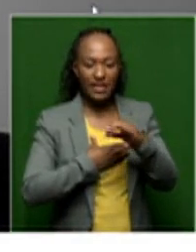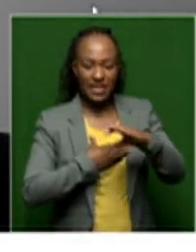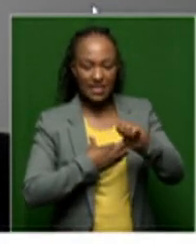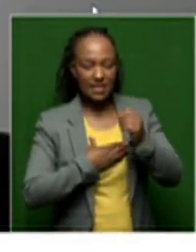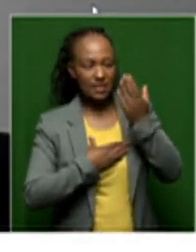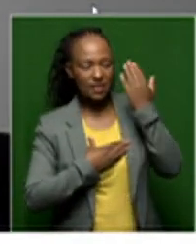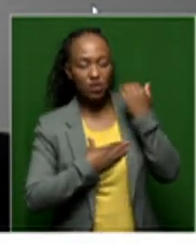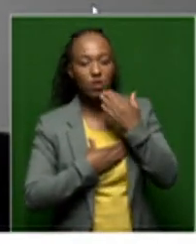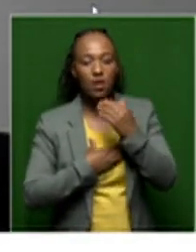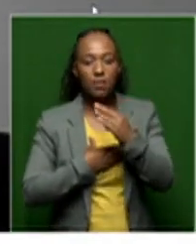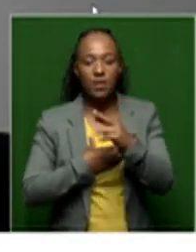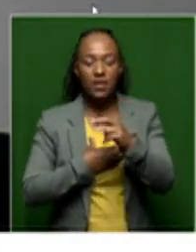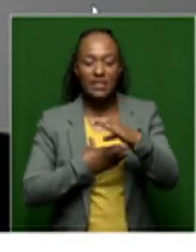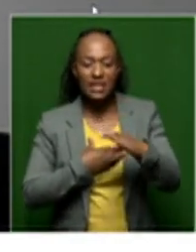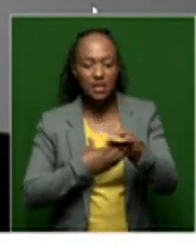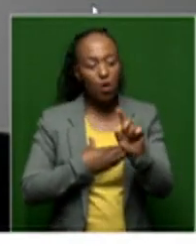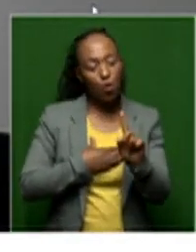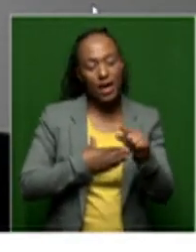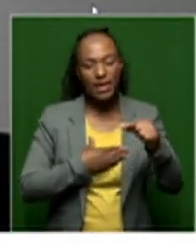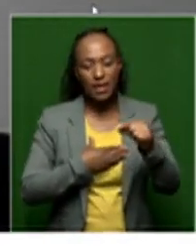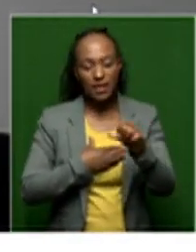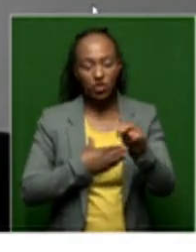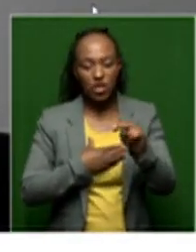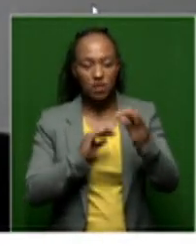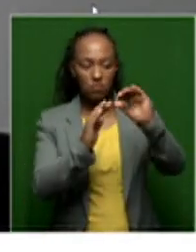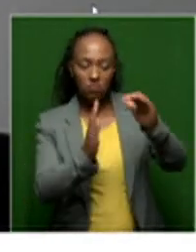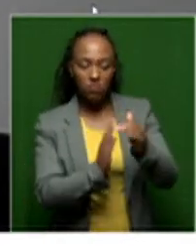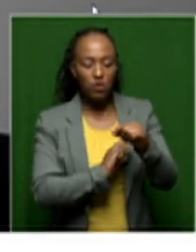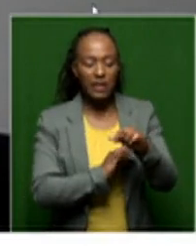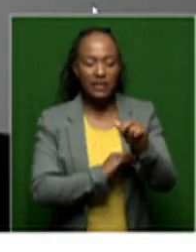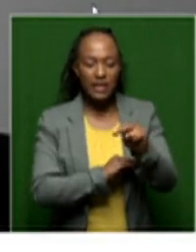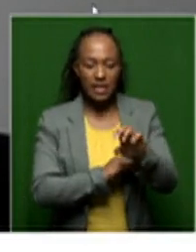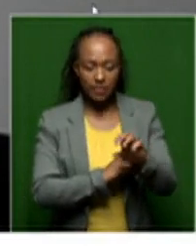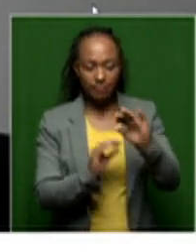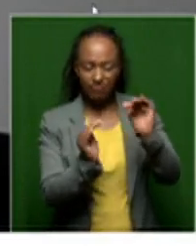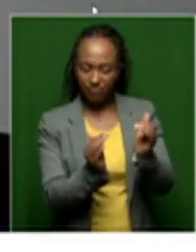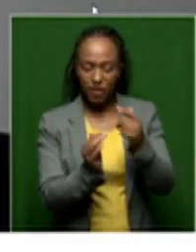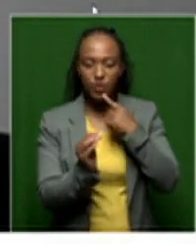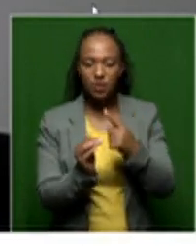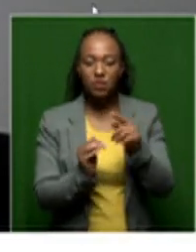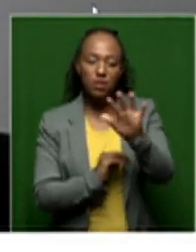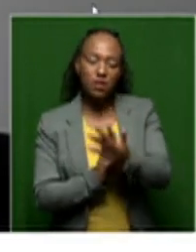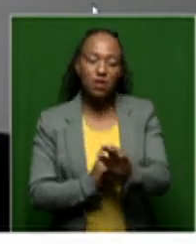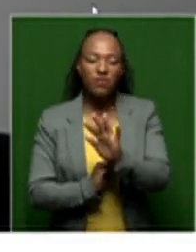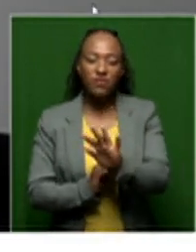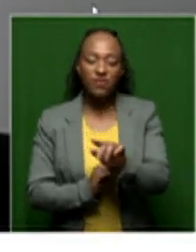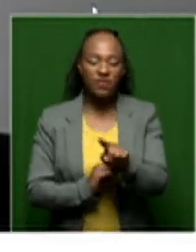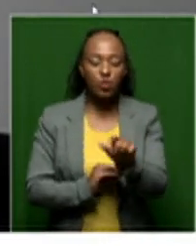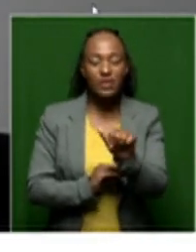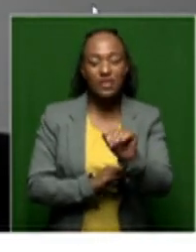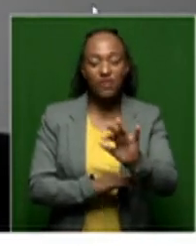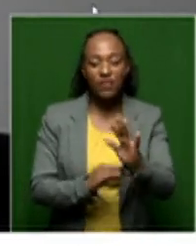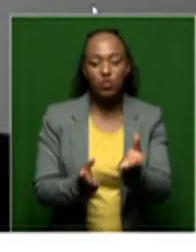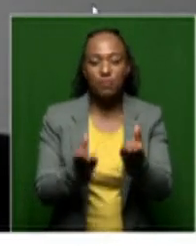in your BRCA1 gene, or what we normally refer to as the BRCA gene, you have an estimated 55 to 65% chance